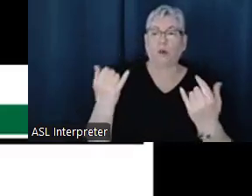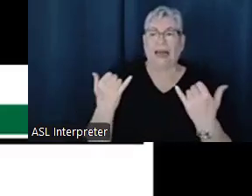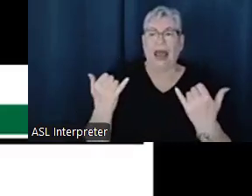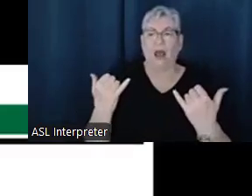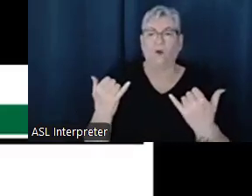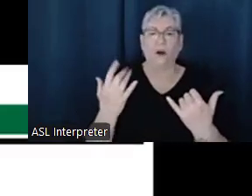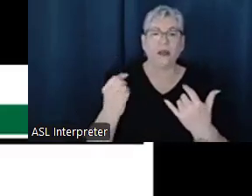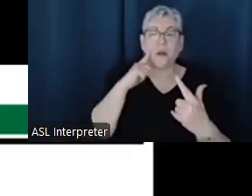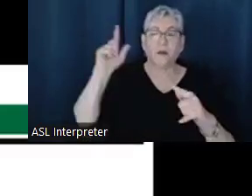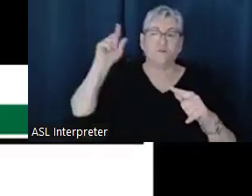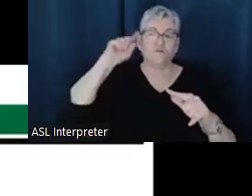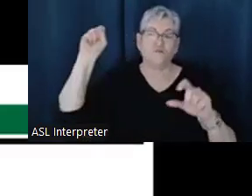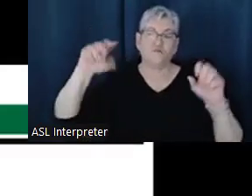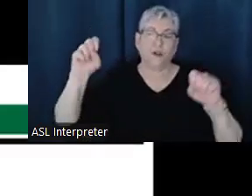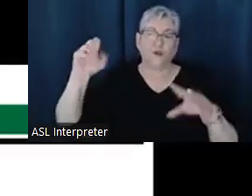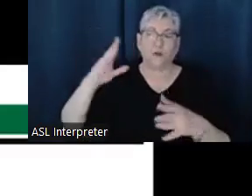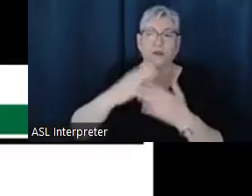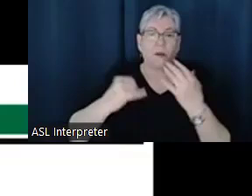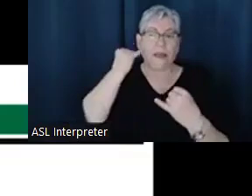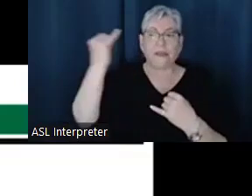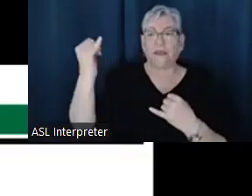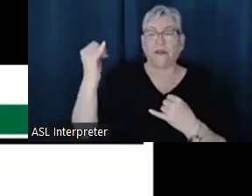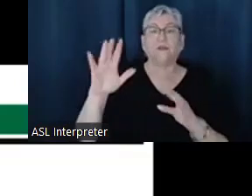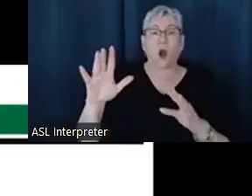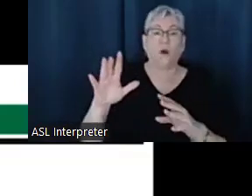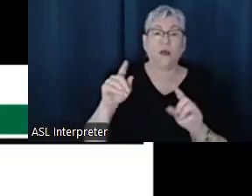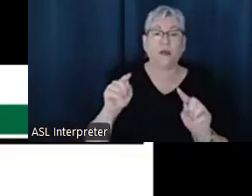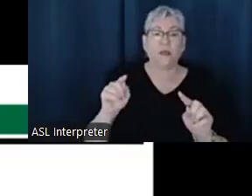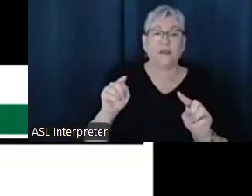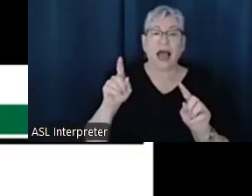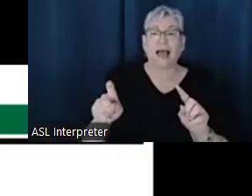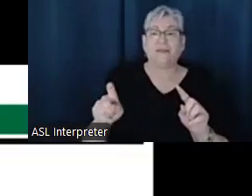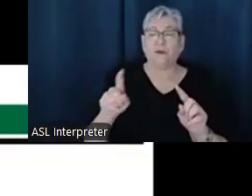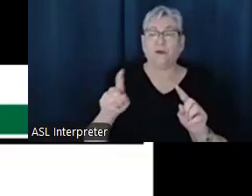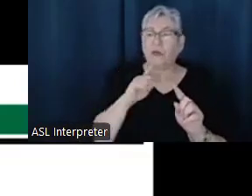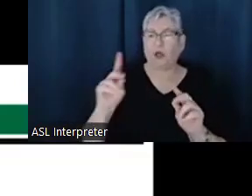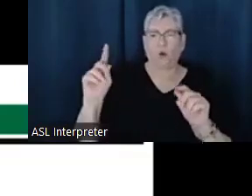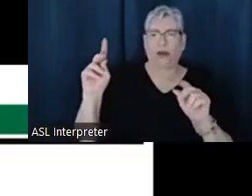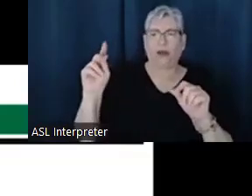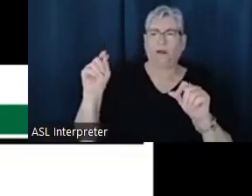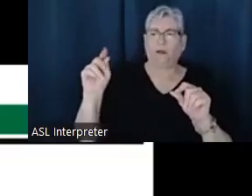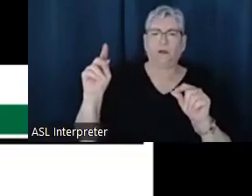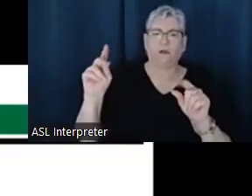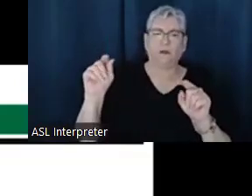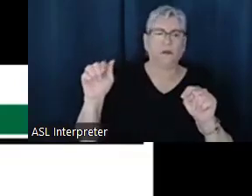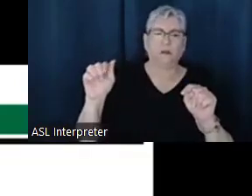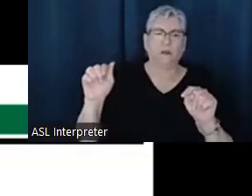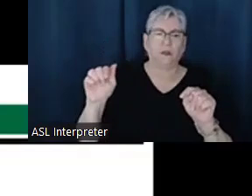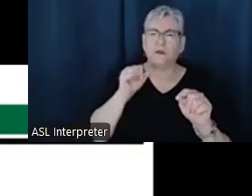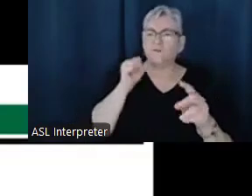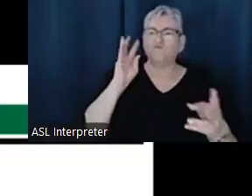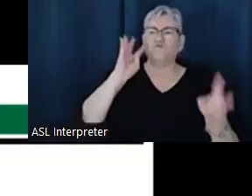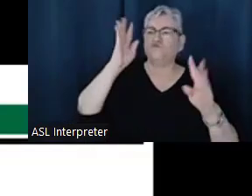an idea. So this obviously will have to be relatively quick, so we're not going to be creating an entire event or a program here,